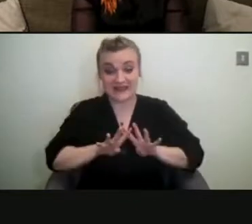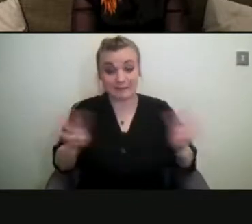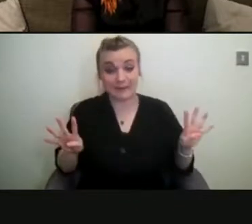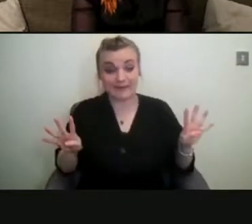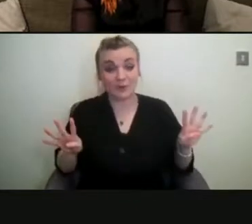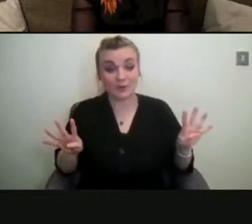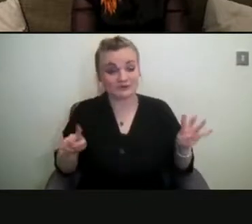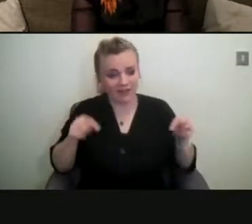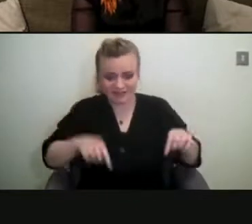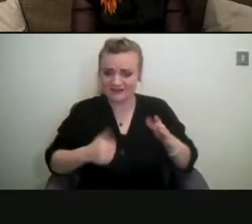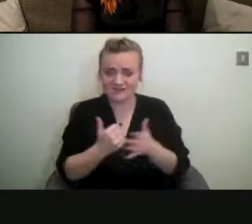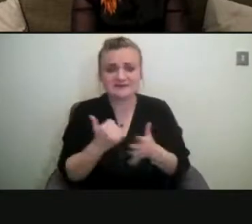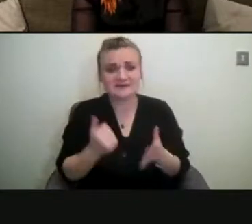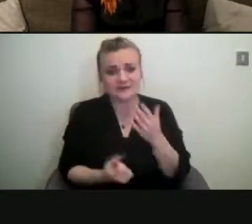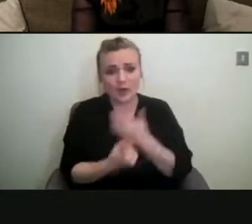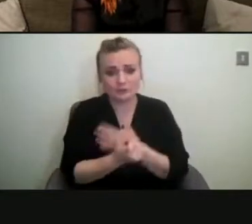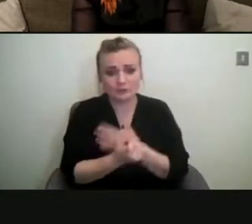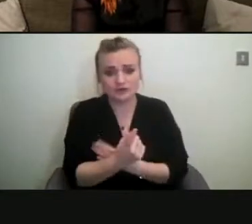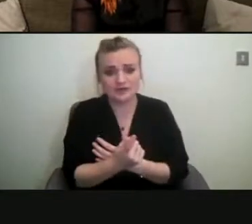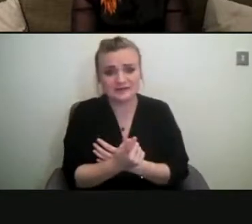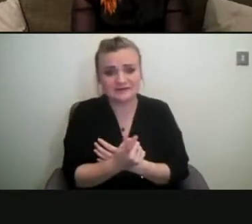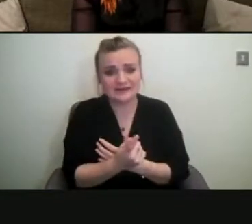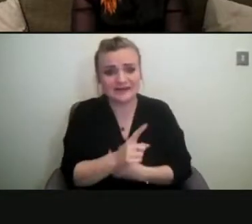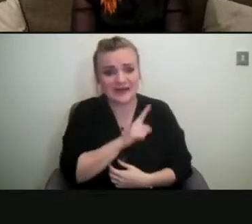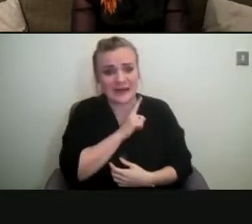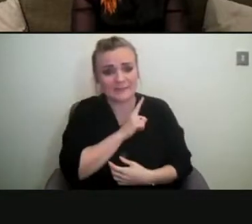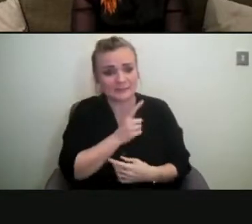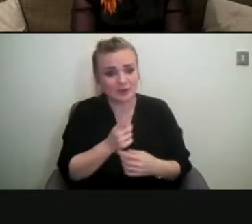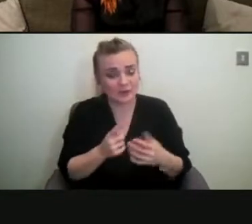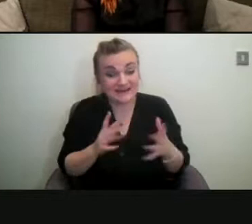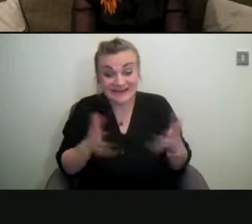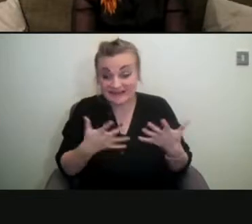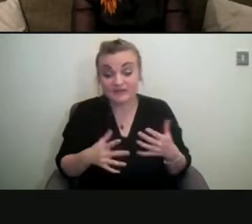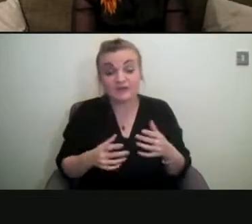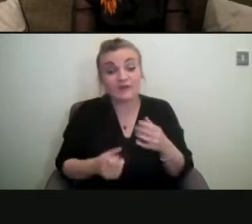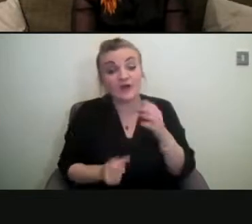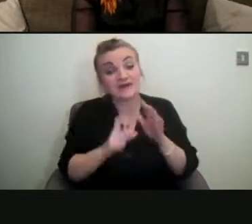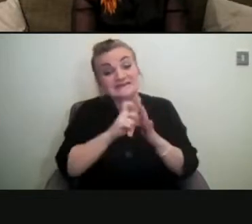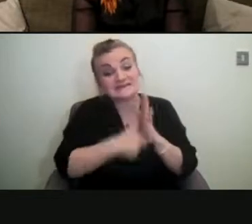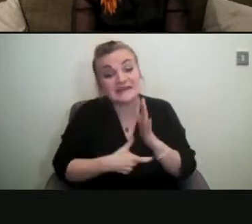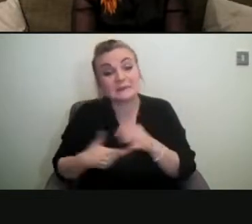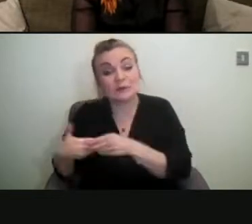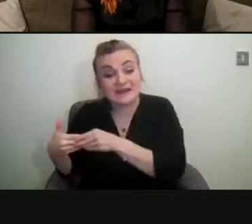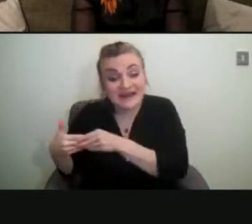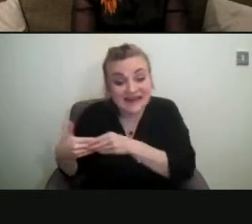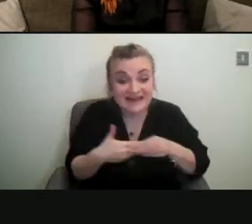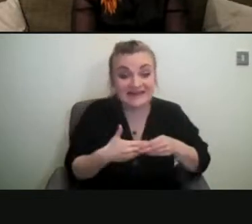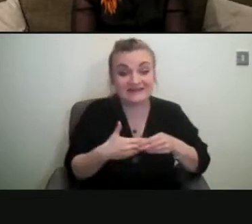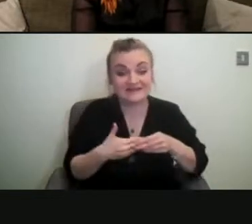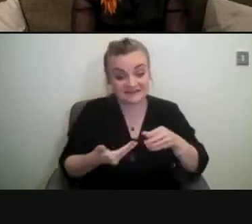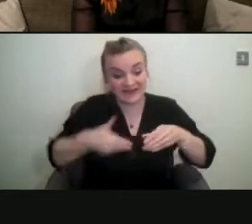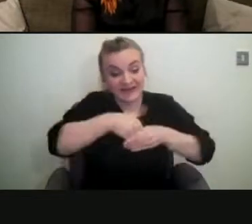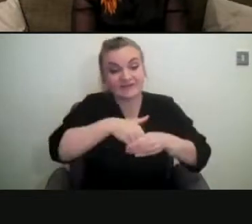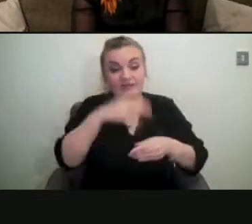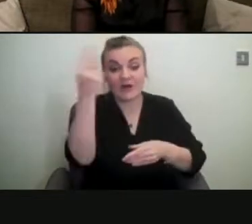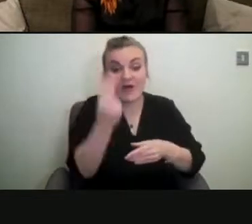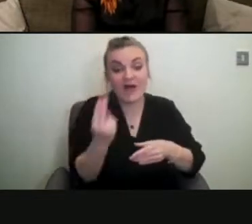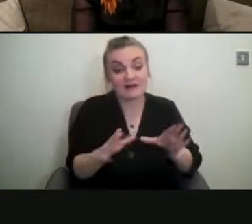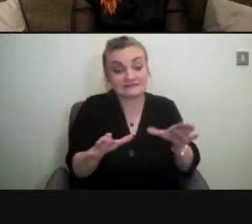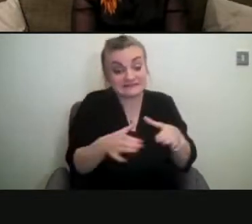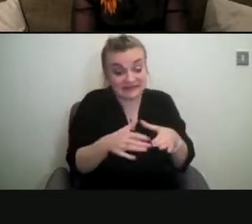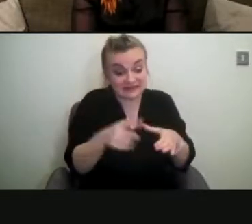about having more disabled leaders in the inclusive arts sector, because hopefully by sharing all these